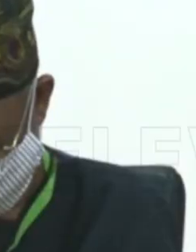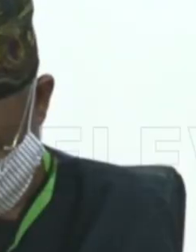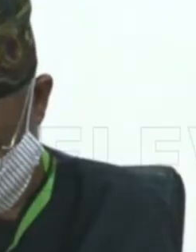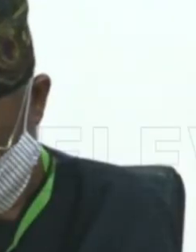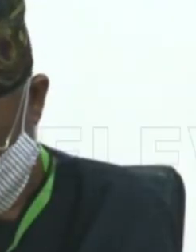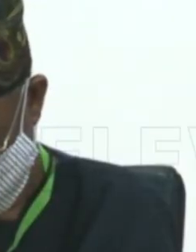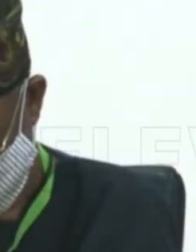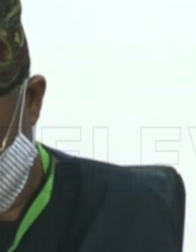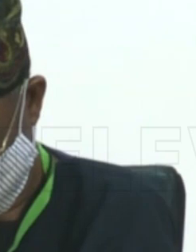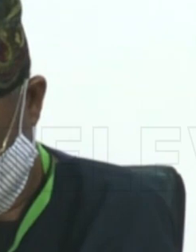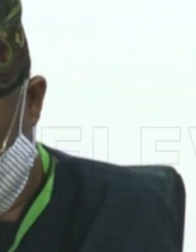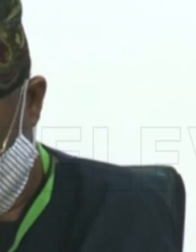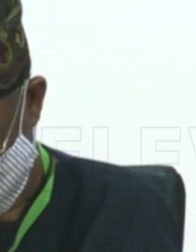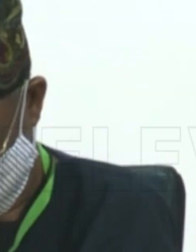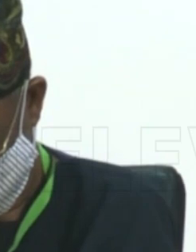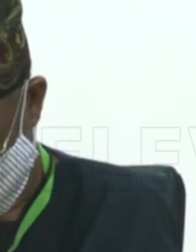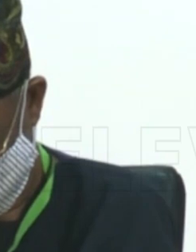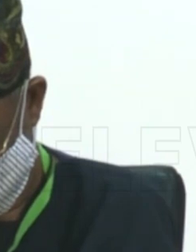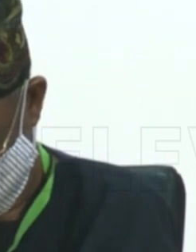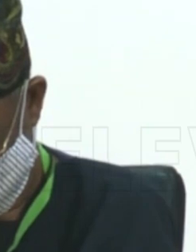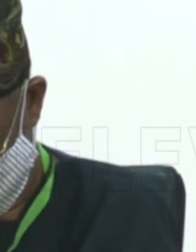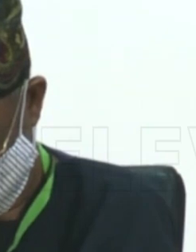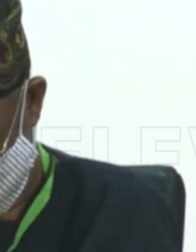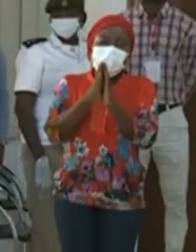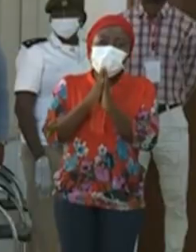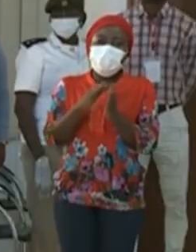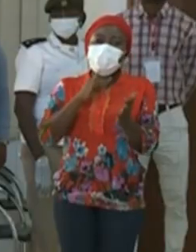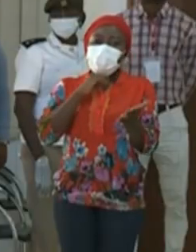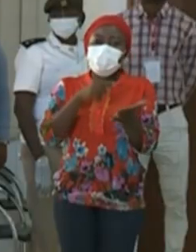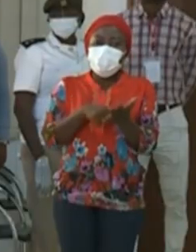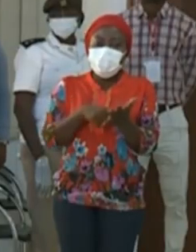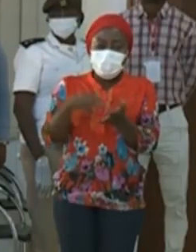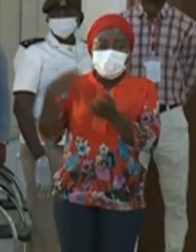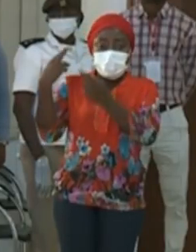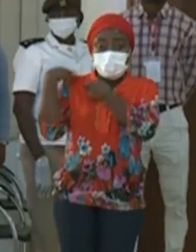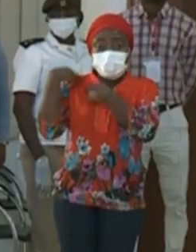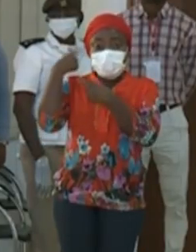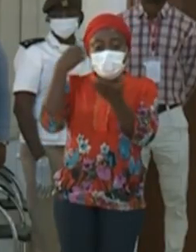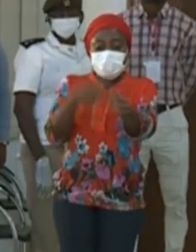We want to ask, is this responsible for reports of multiple deaths in Kano?